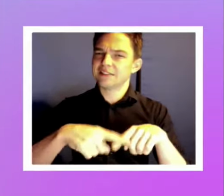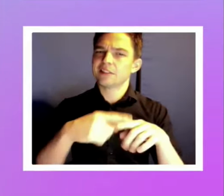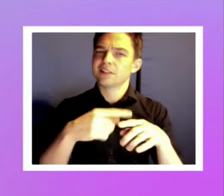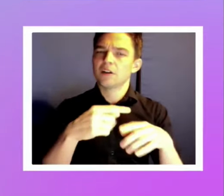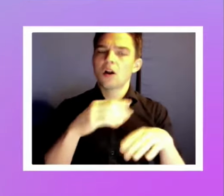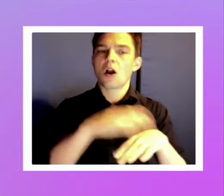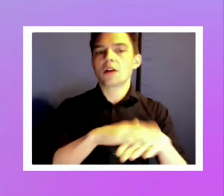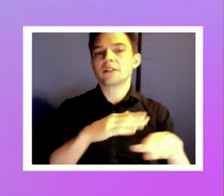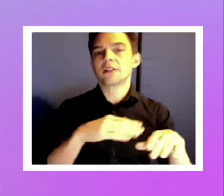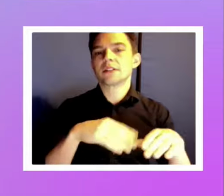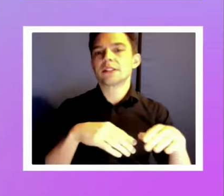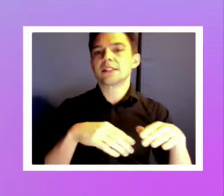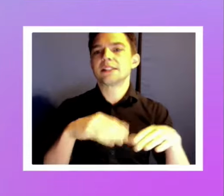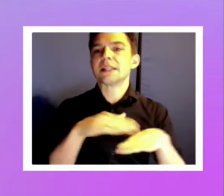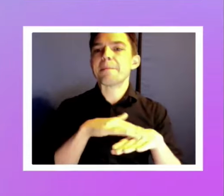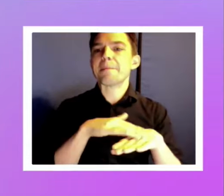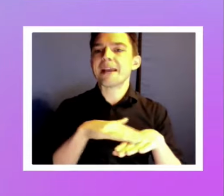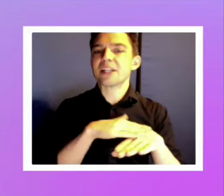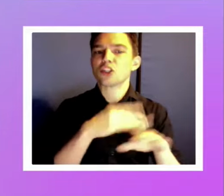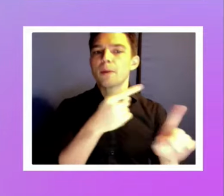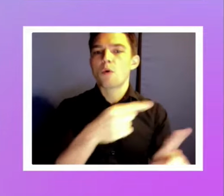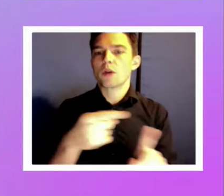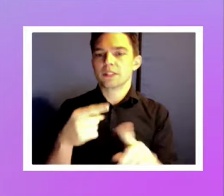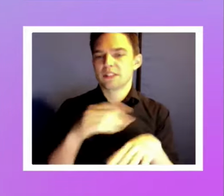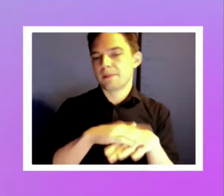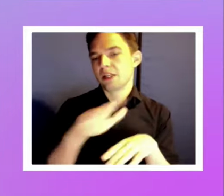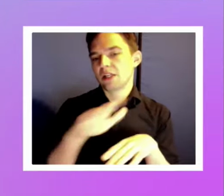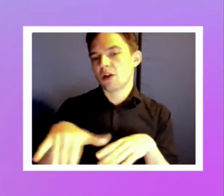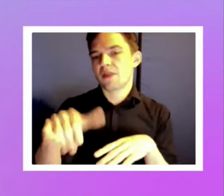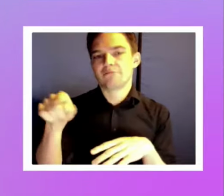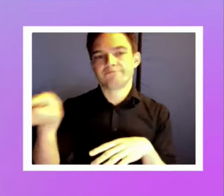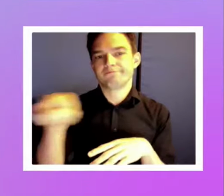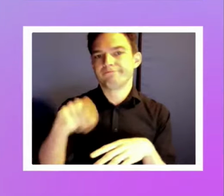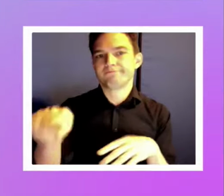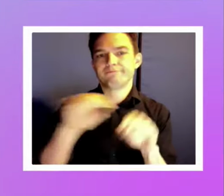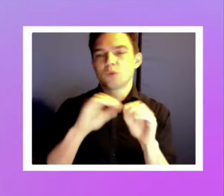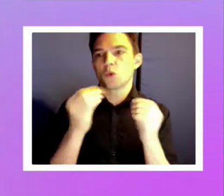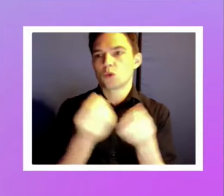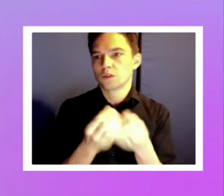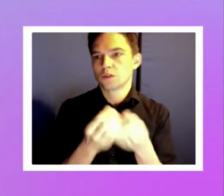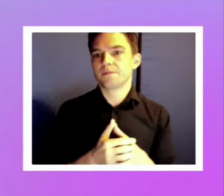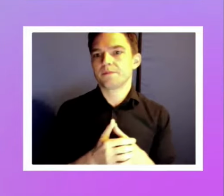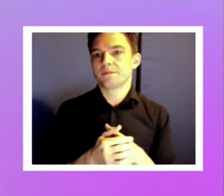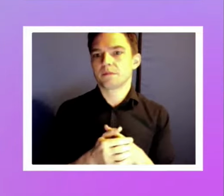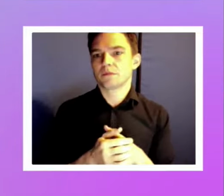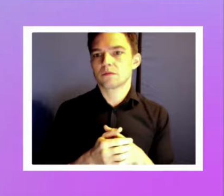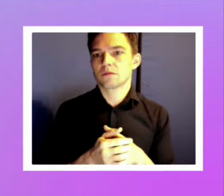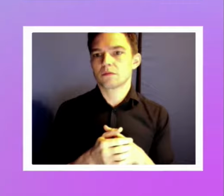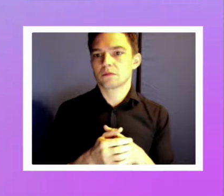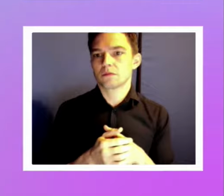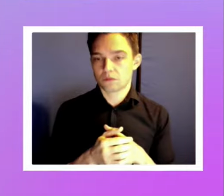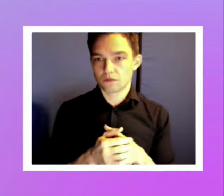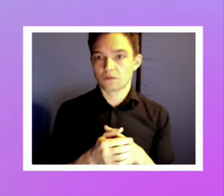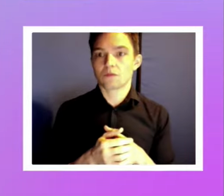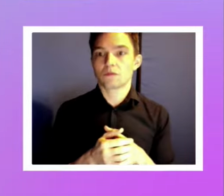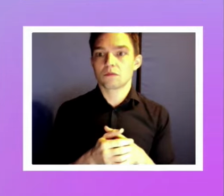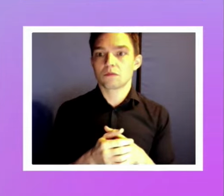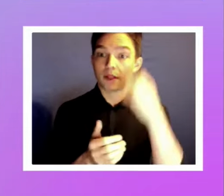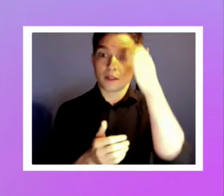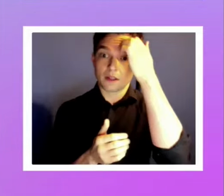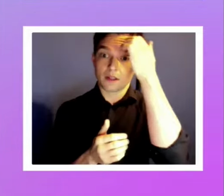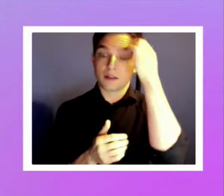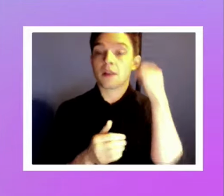points from what you would get from another organization. That creates this strange, did you or did